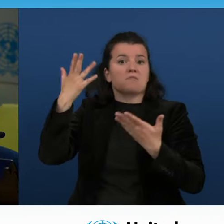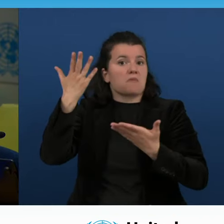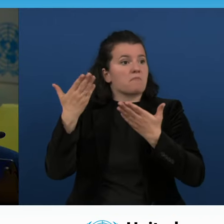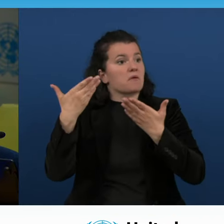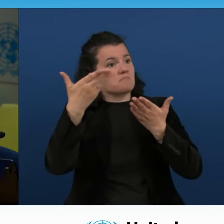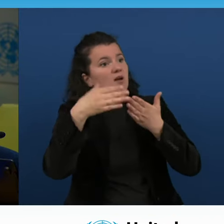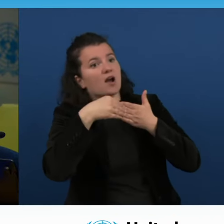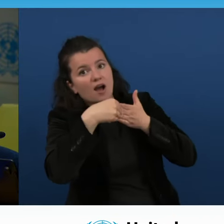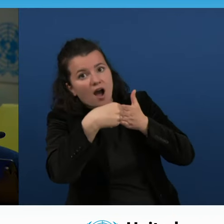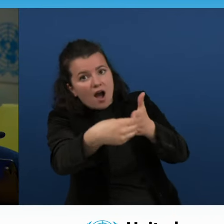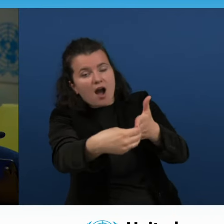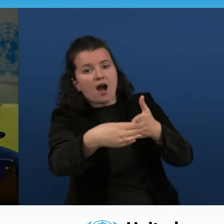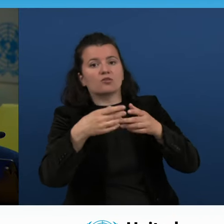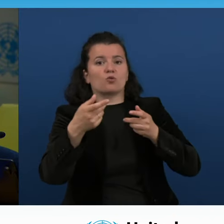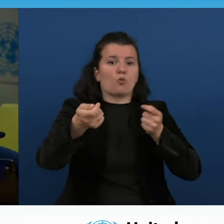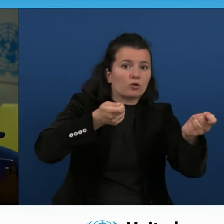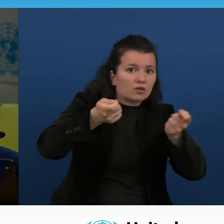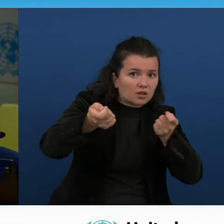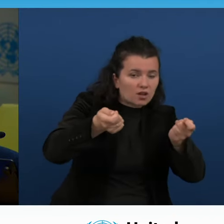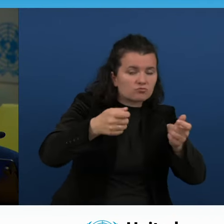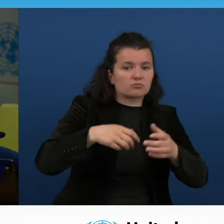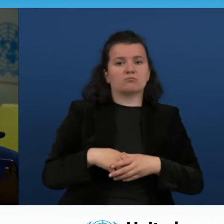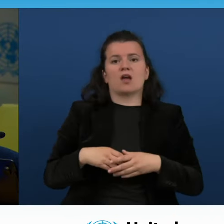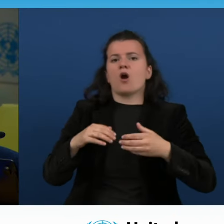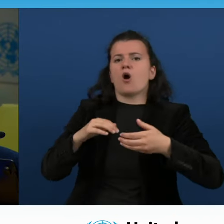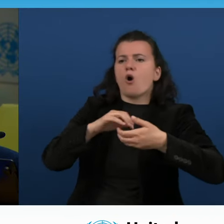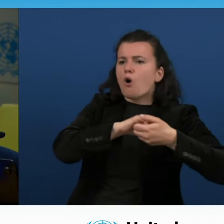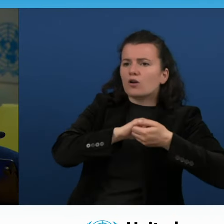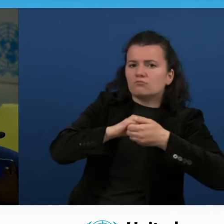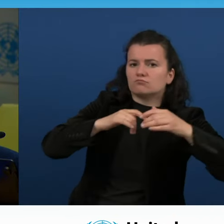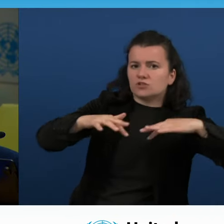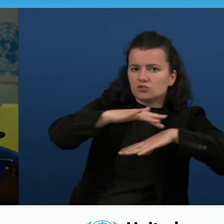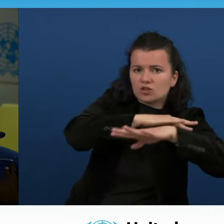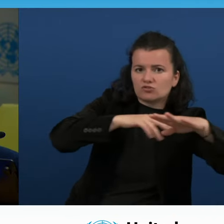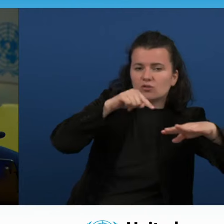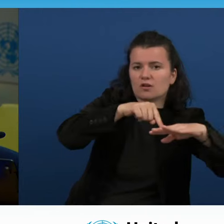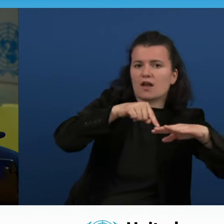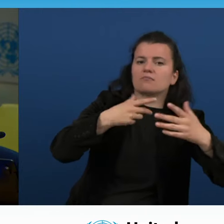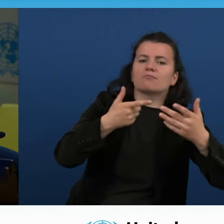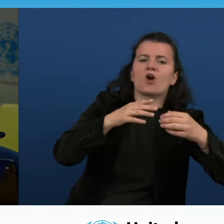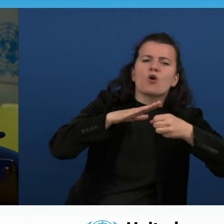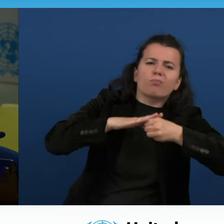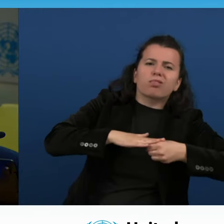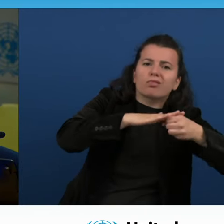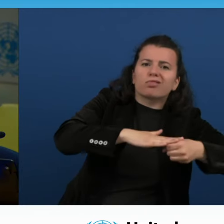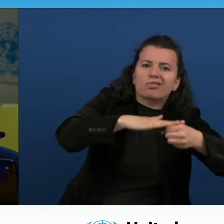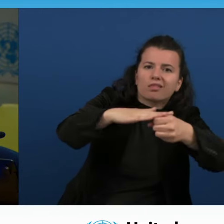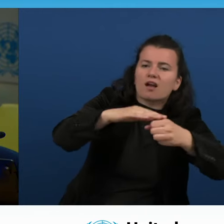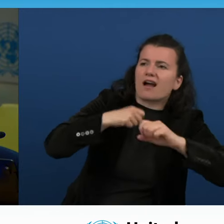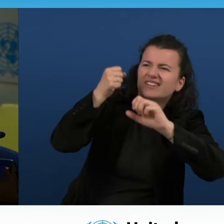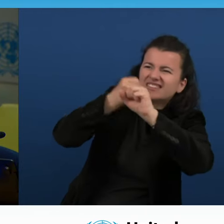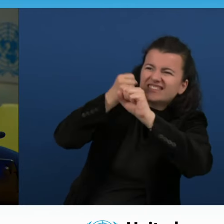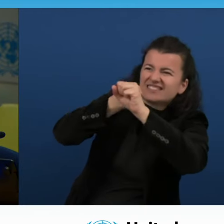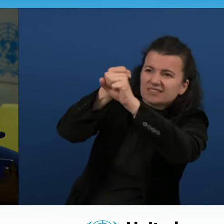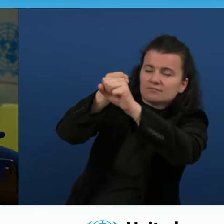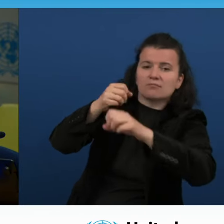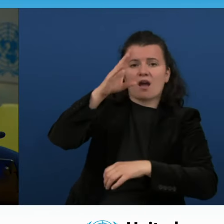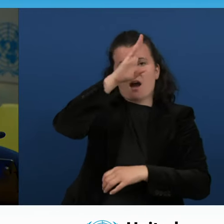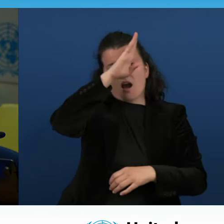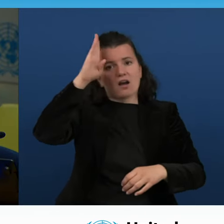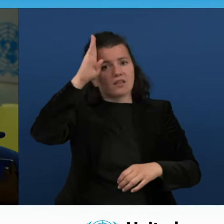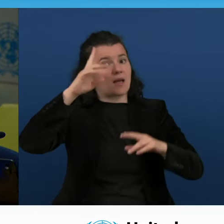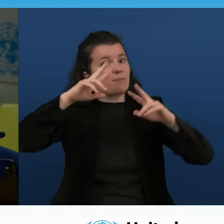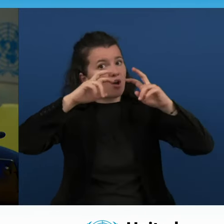society can advocate for marginalized groups. Academy institutions can conduct research and provide